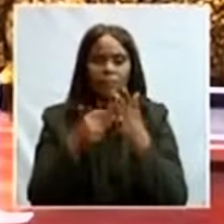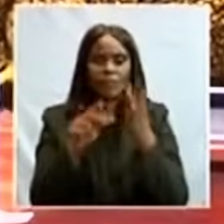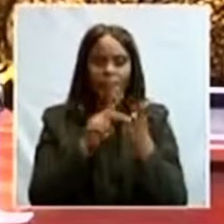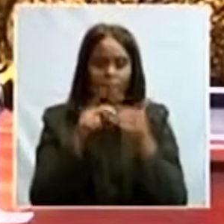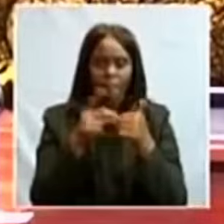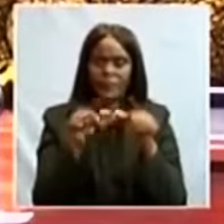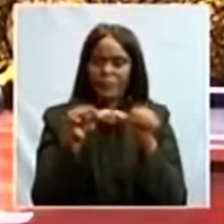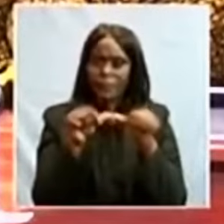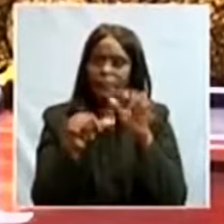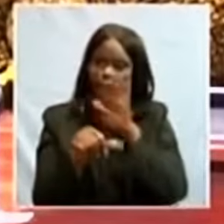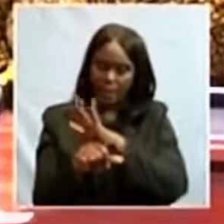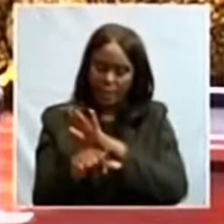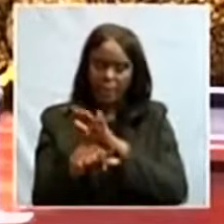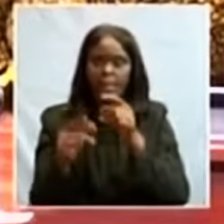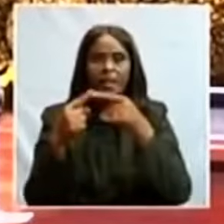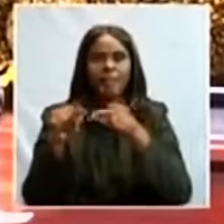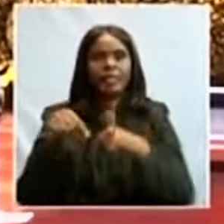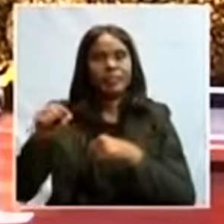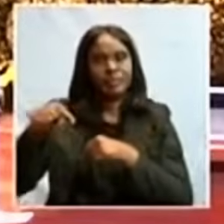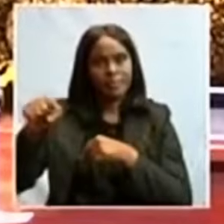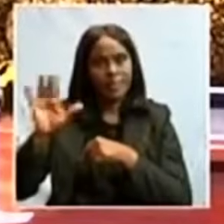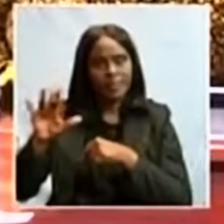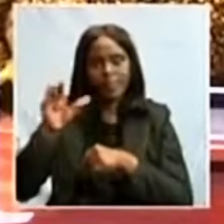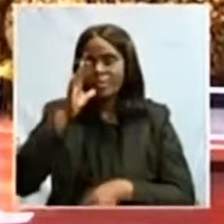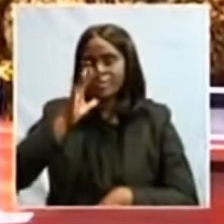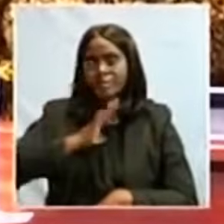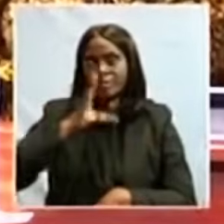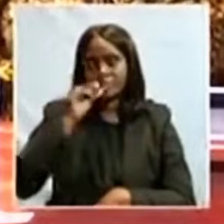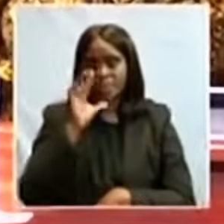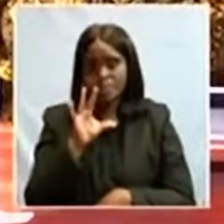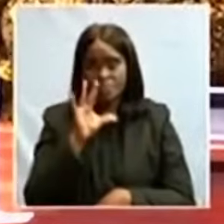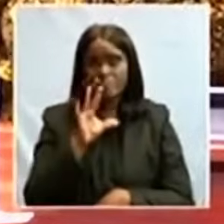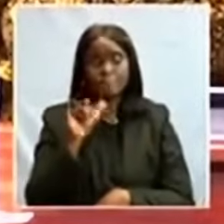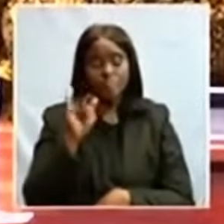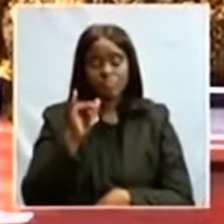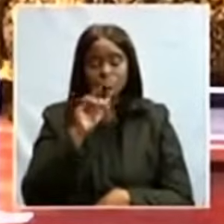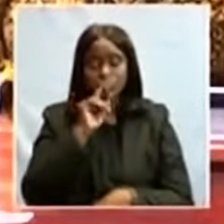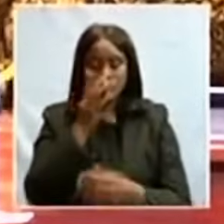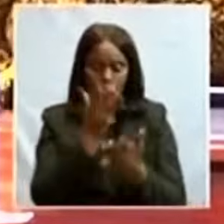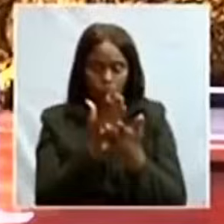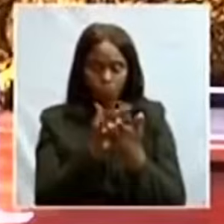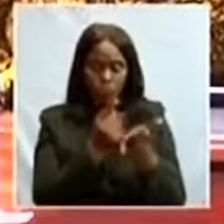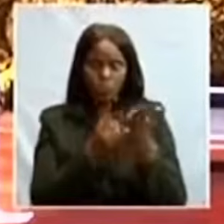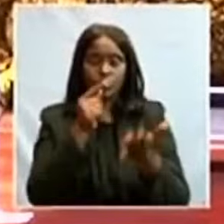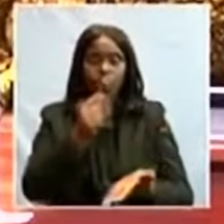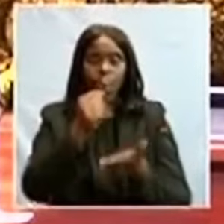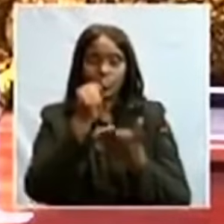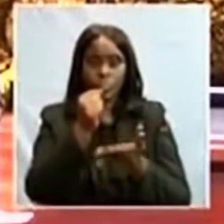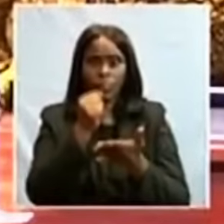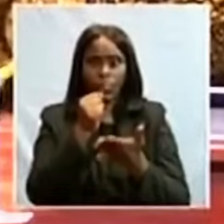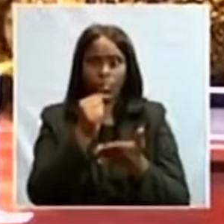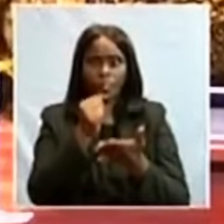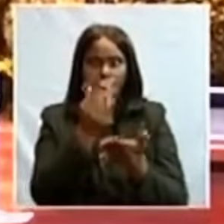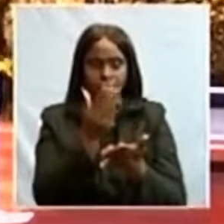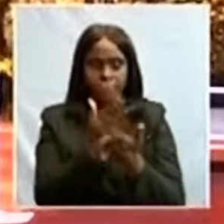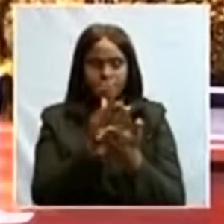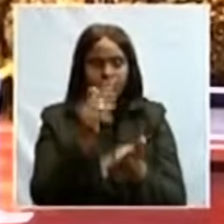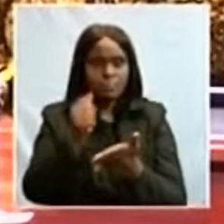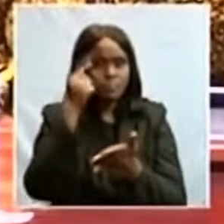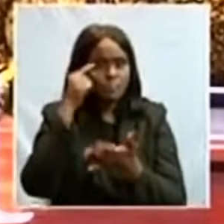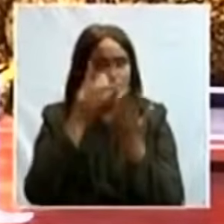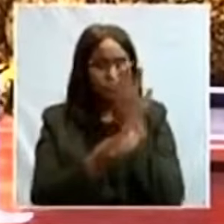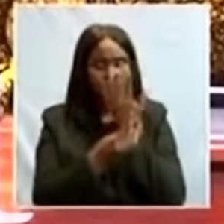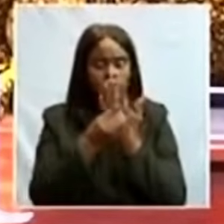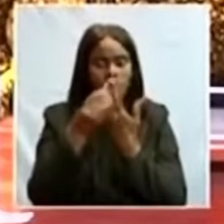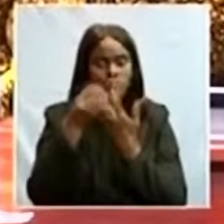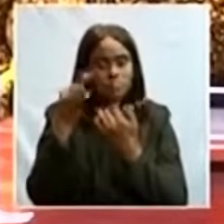is still ongoing. Madam Speaker, the proposed budget for the development